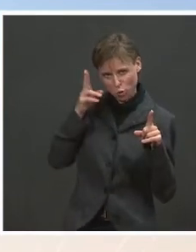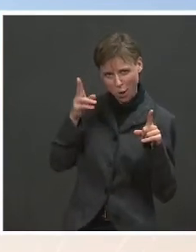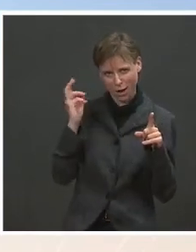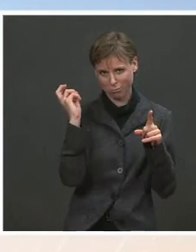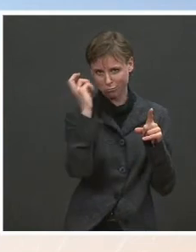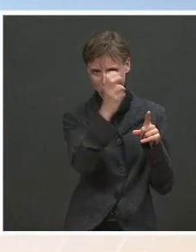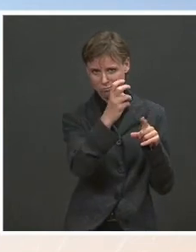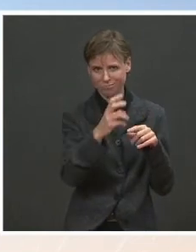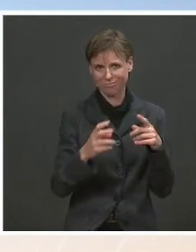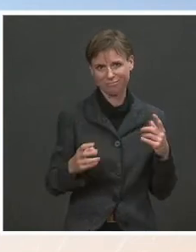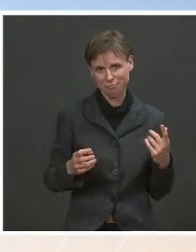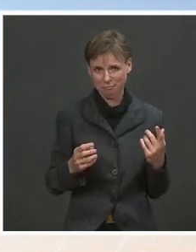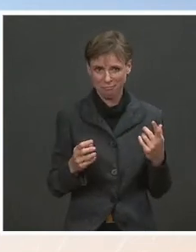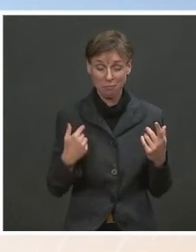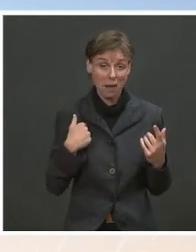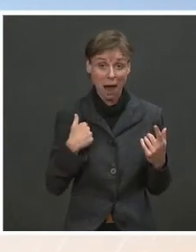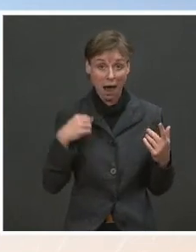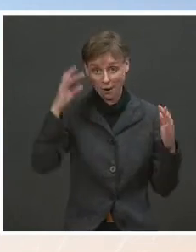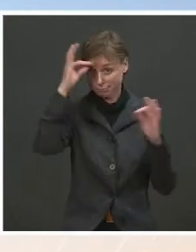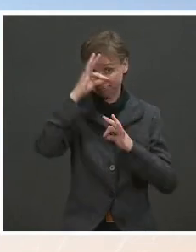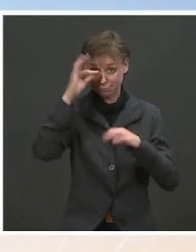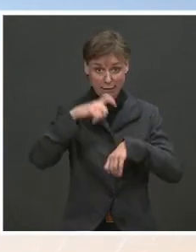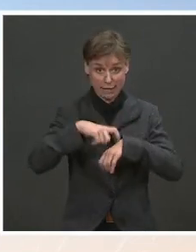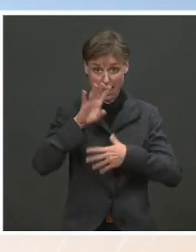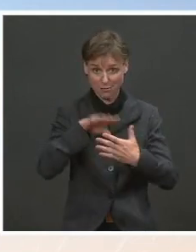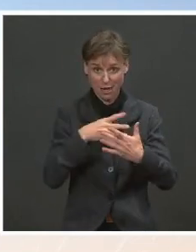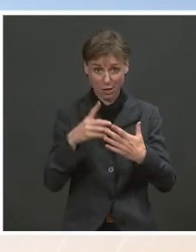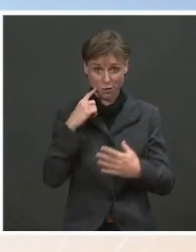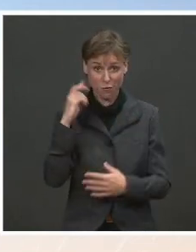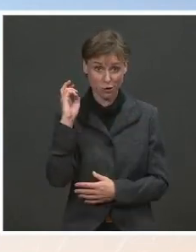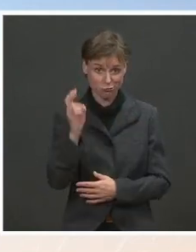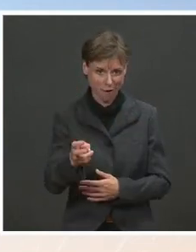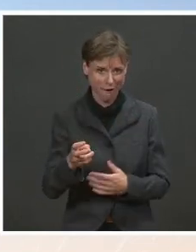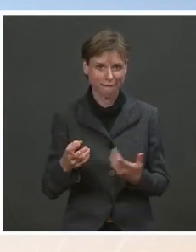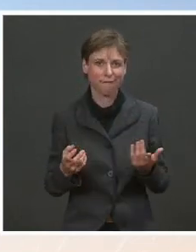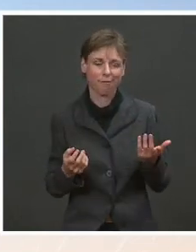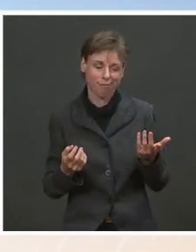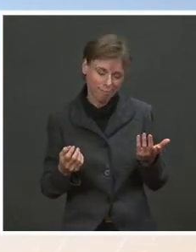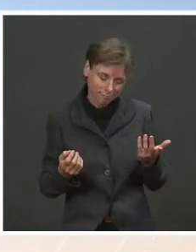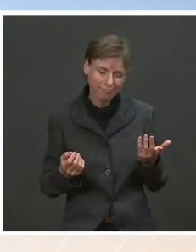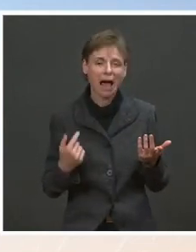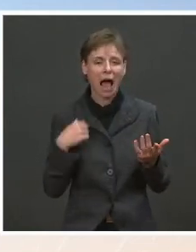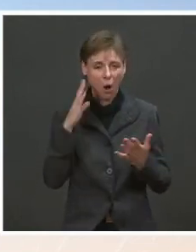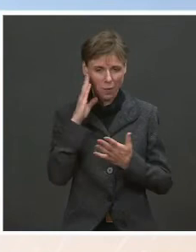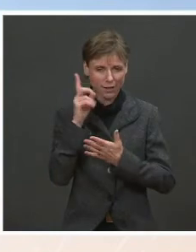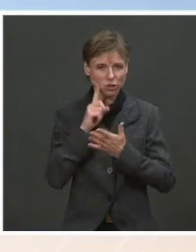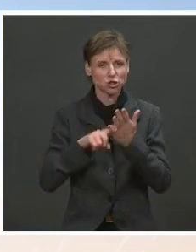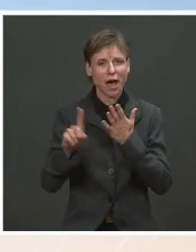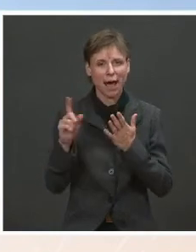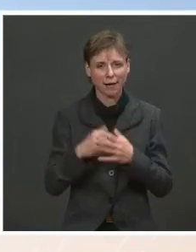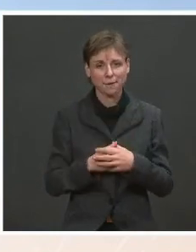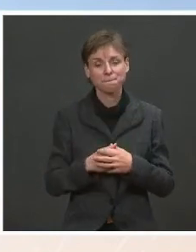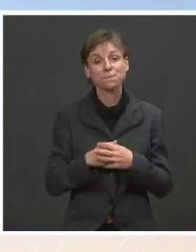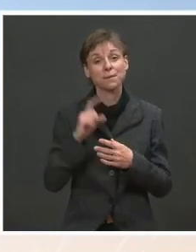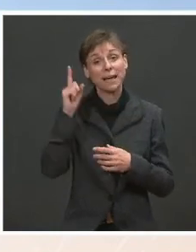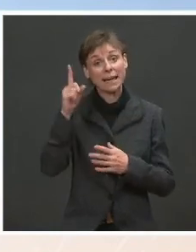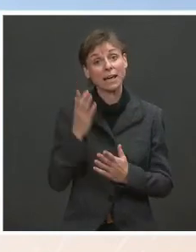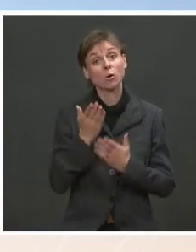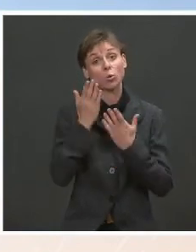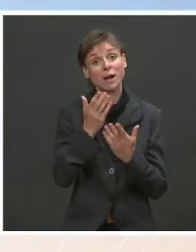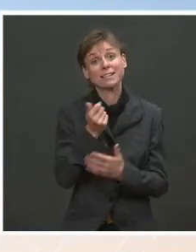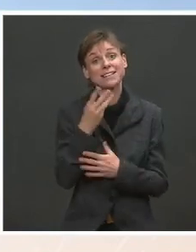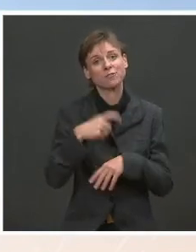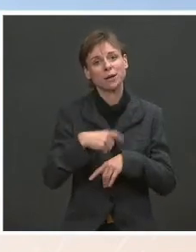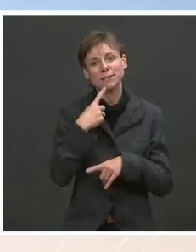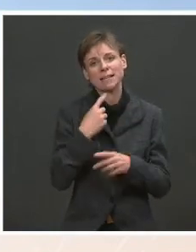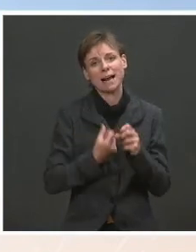I'm not aware of any specific timeline for travel or anything along those lines that was made. I'm happy to check for you. He has raised several times that